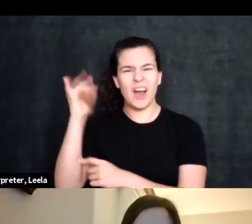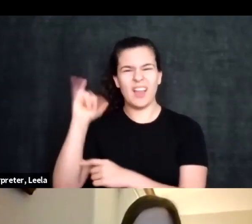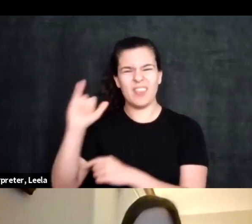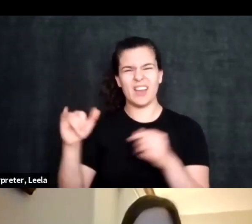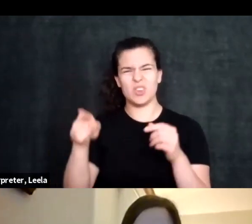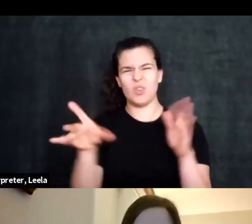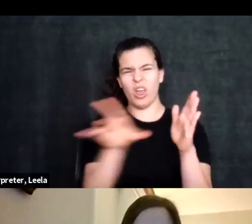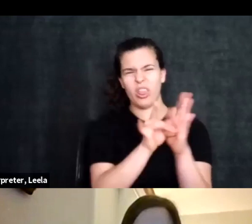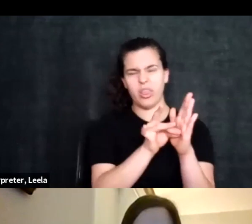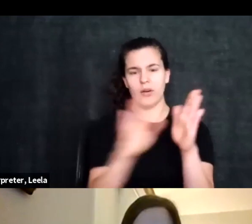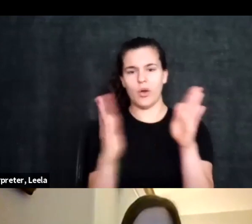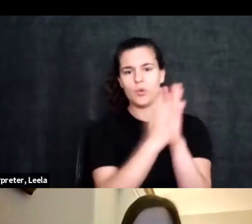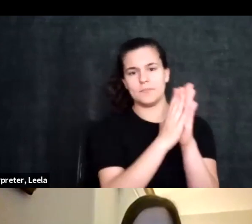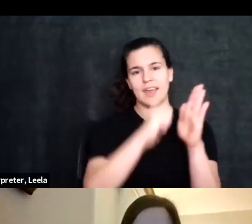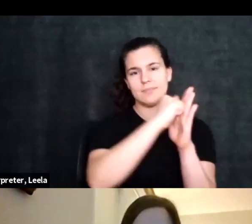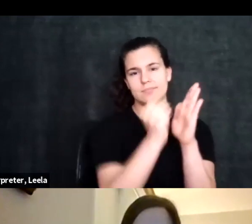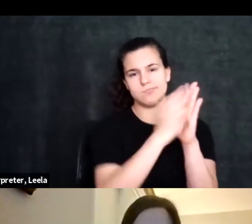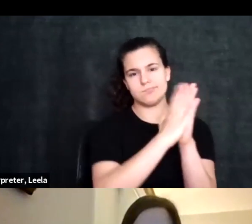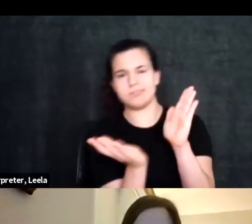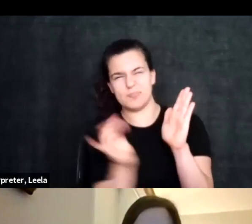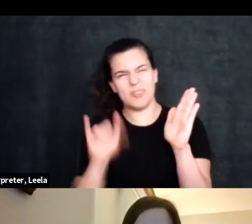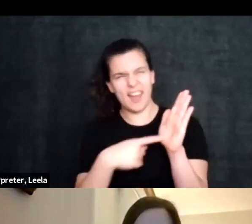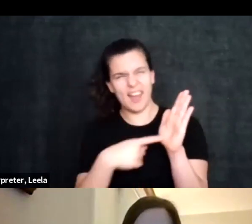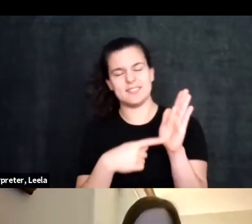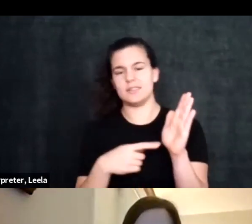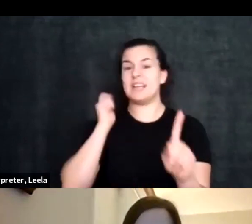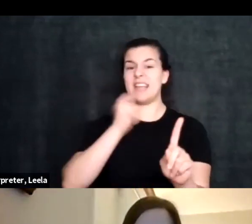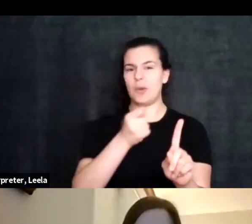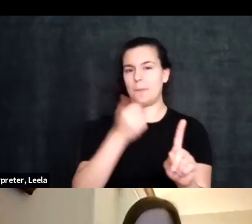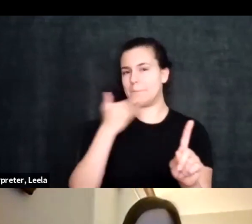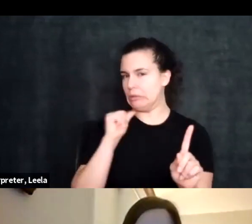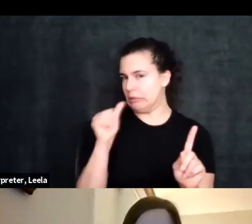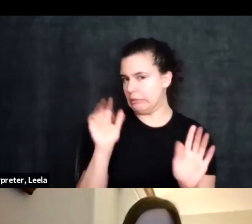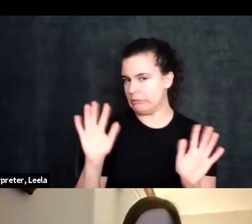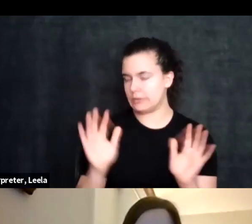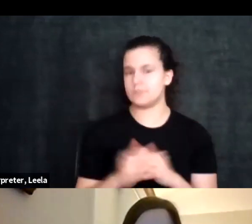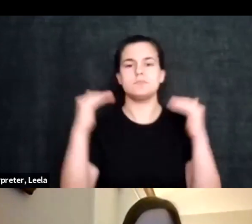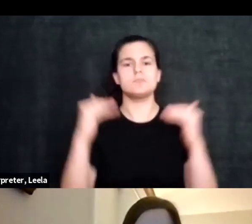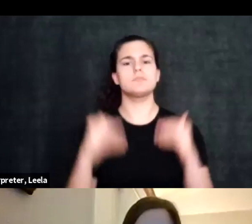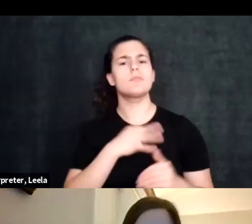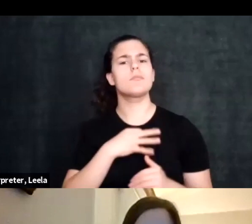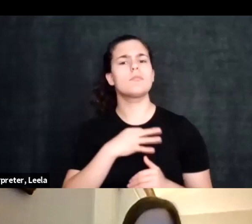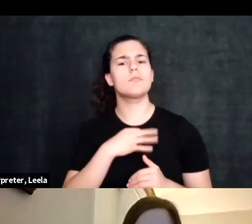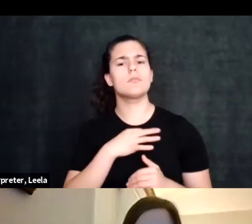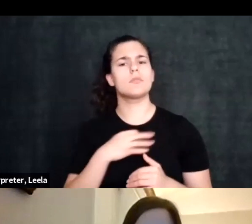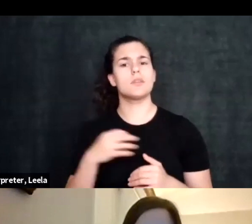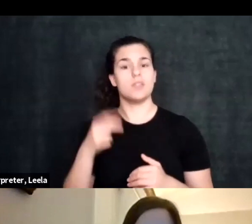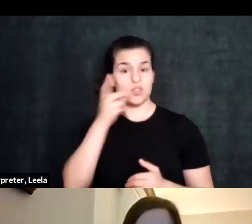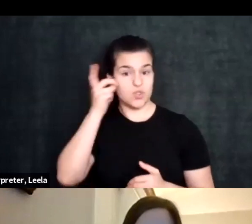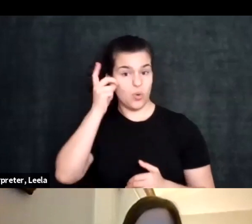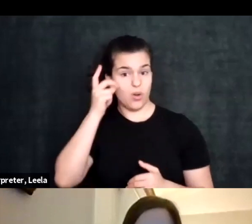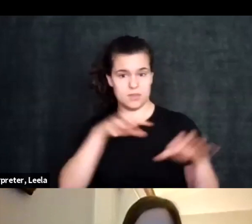Okay, and then someone wants to know if the cost of the dorm varies depending on which residence hall.